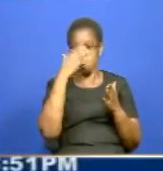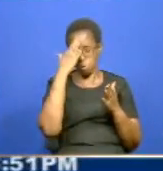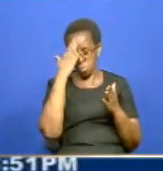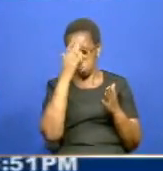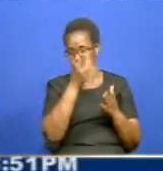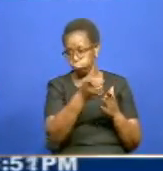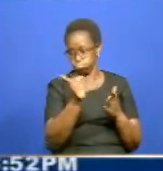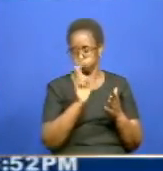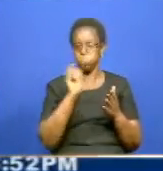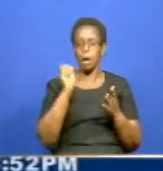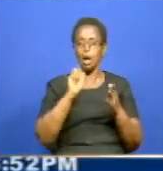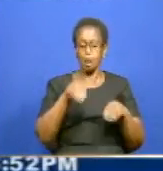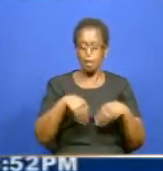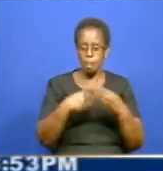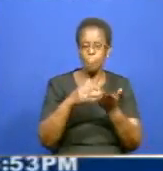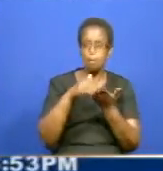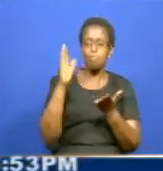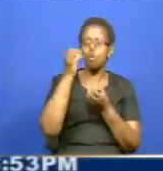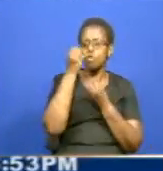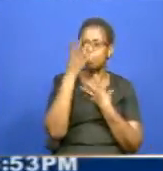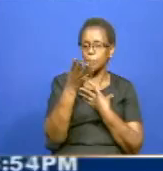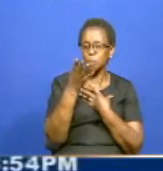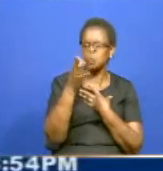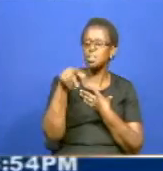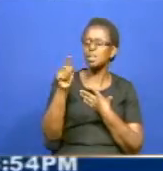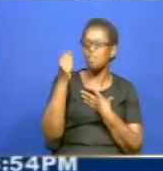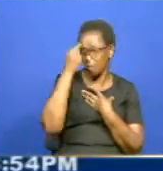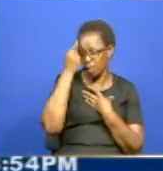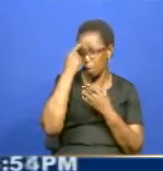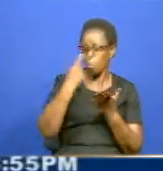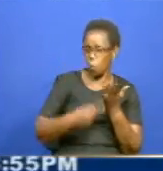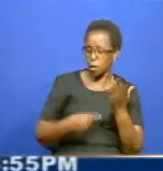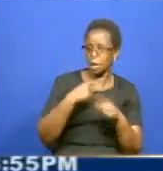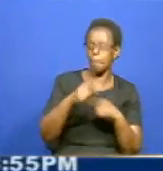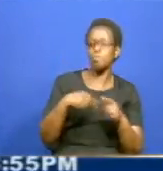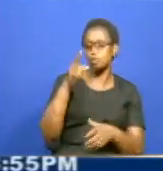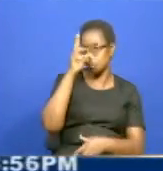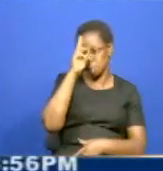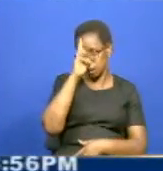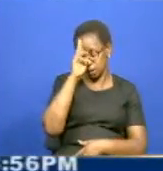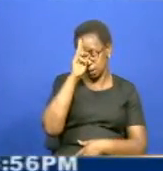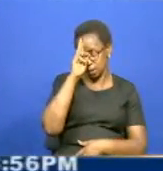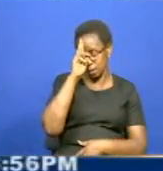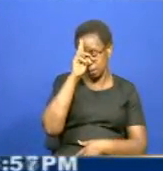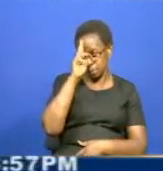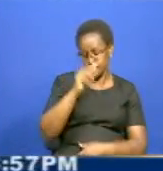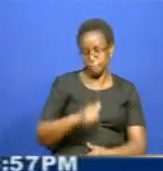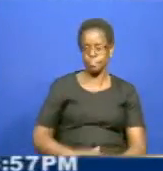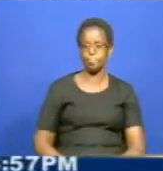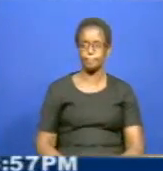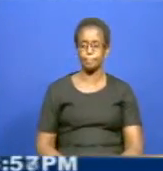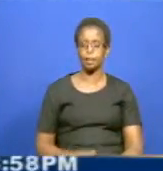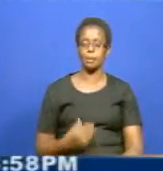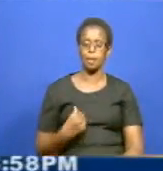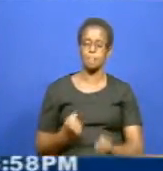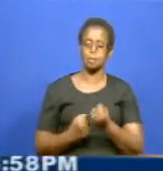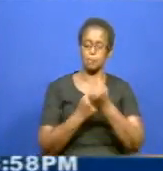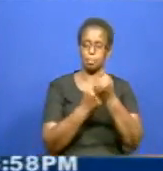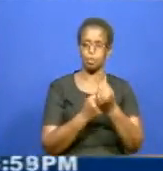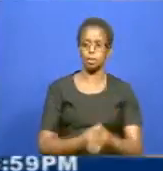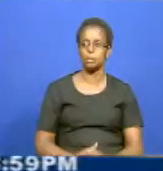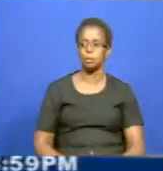more information about what they think on this issue of police being made to buy uniform. I support, Honorable